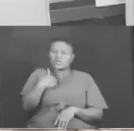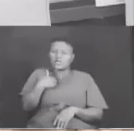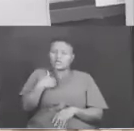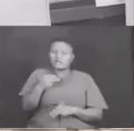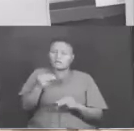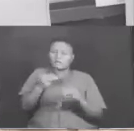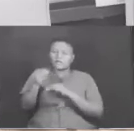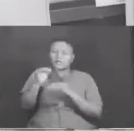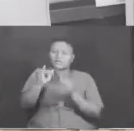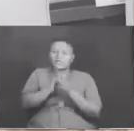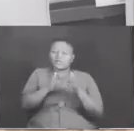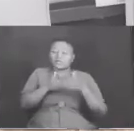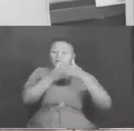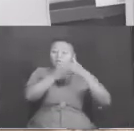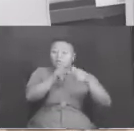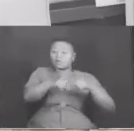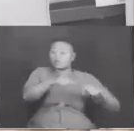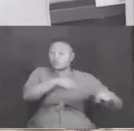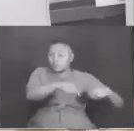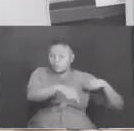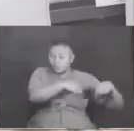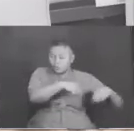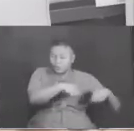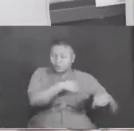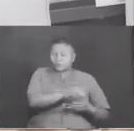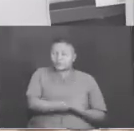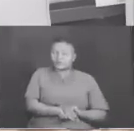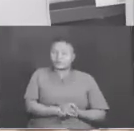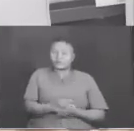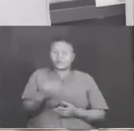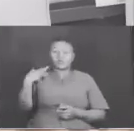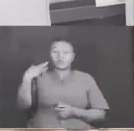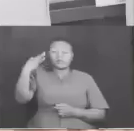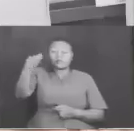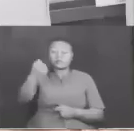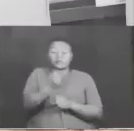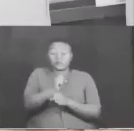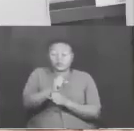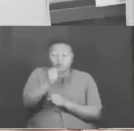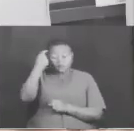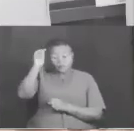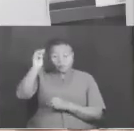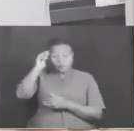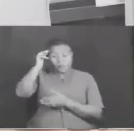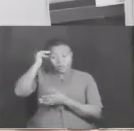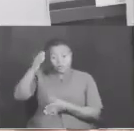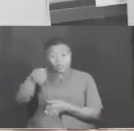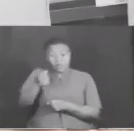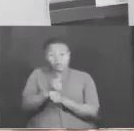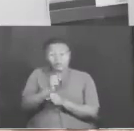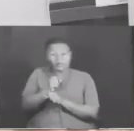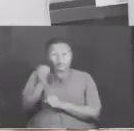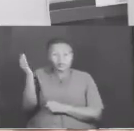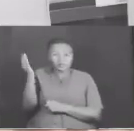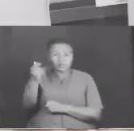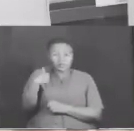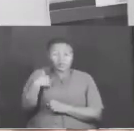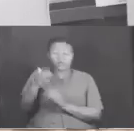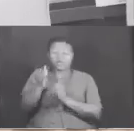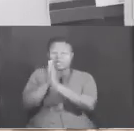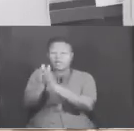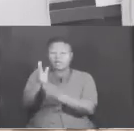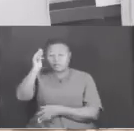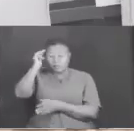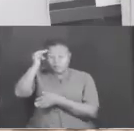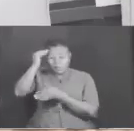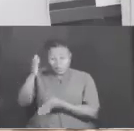debate. The application has been made for the minister to make a statement. I want to know from the minister, is